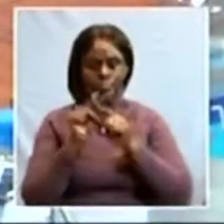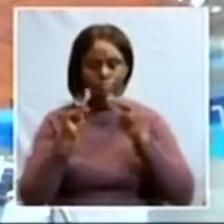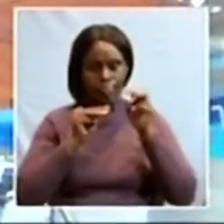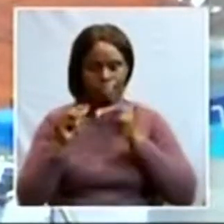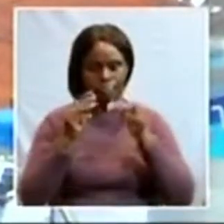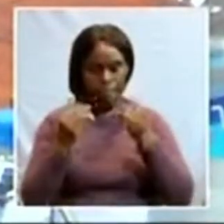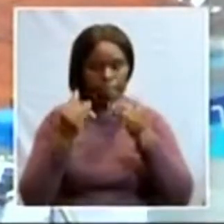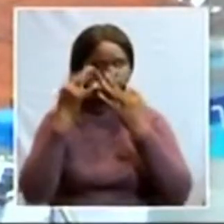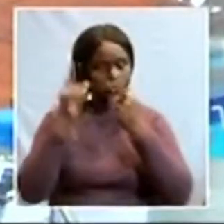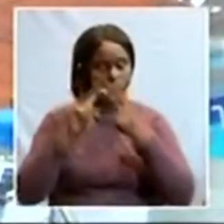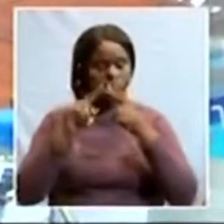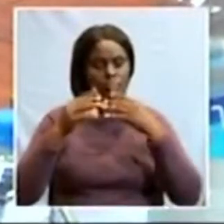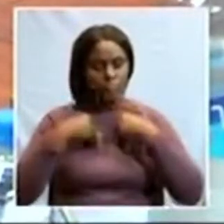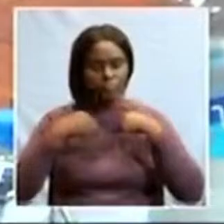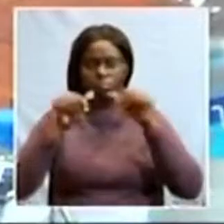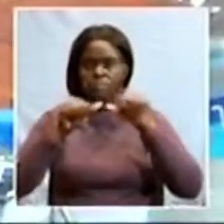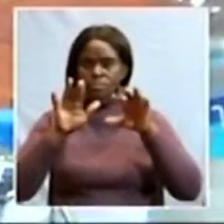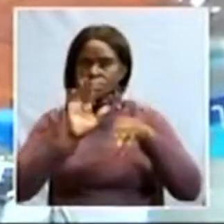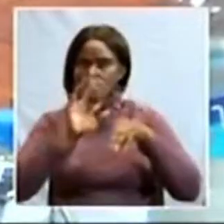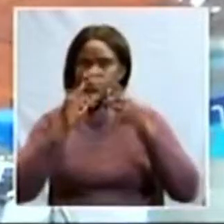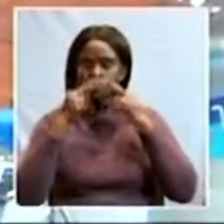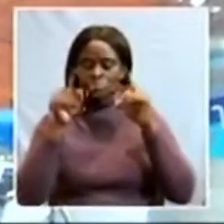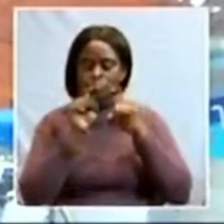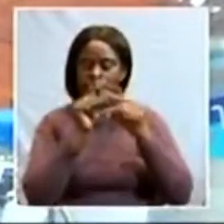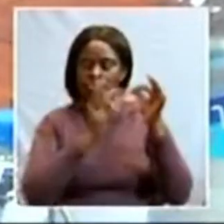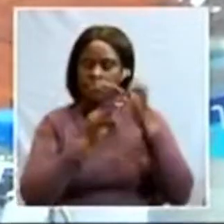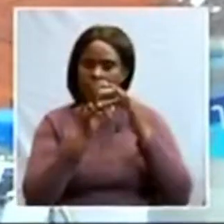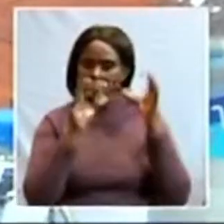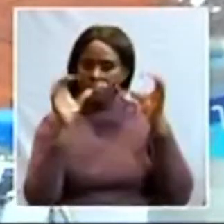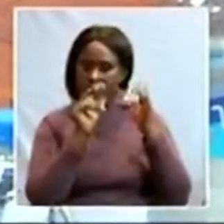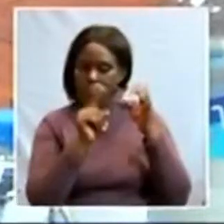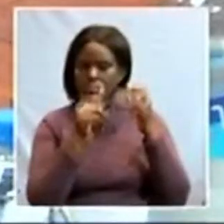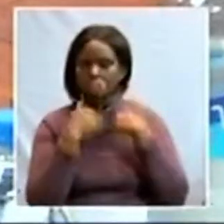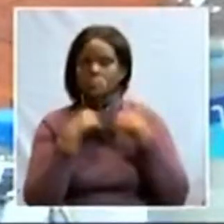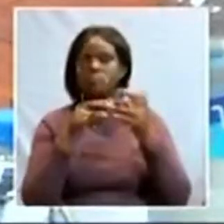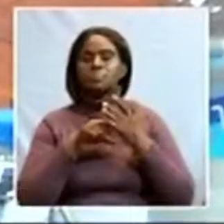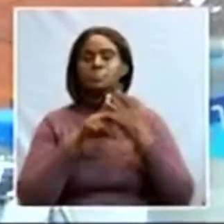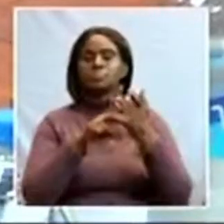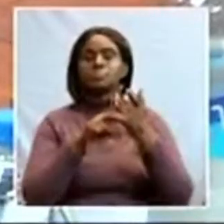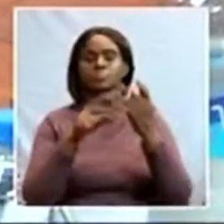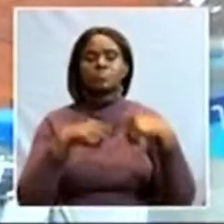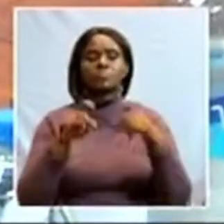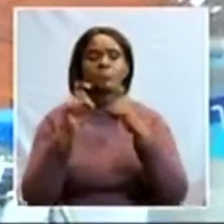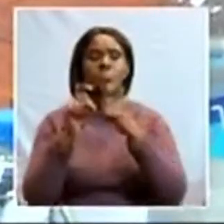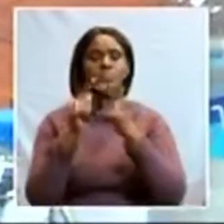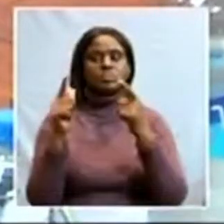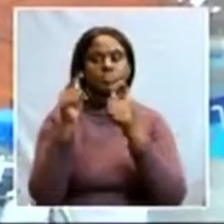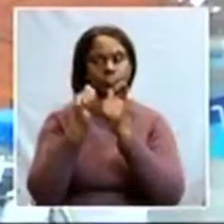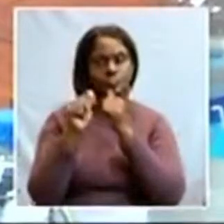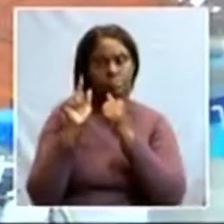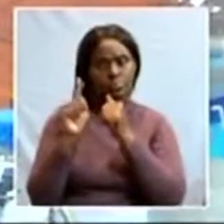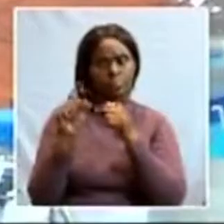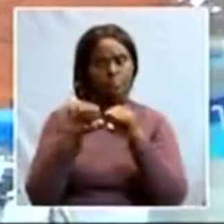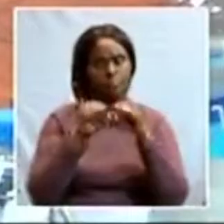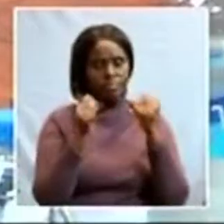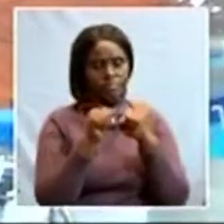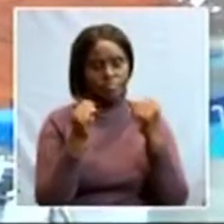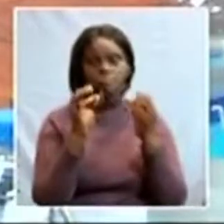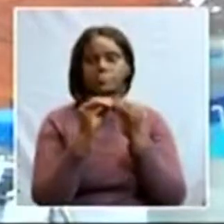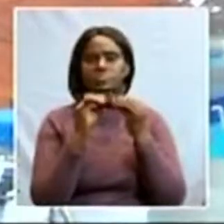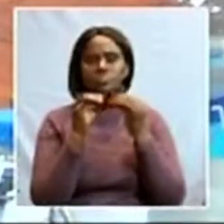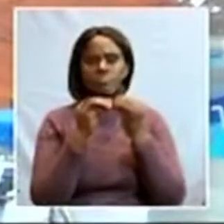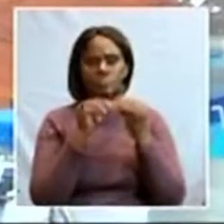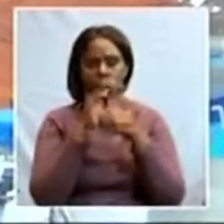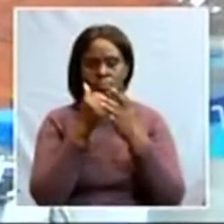management wishes to acknowledge the auditor's finding and wish to state that the Council had transport challenges due to constant breaking down